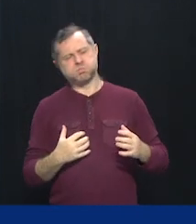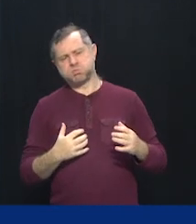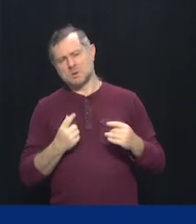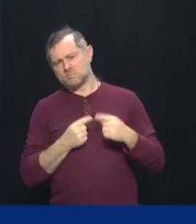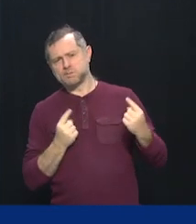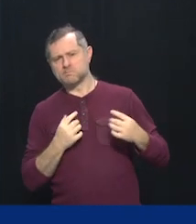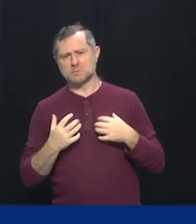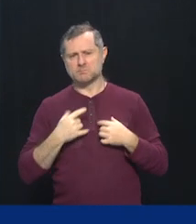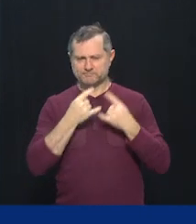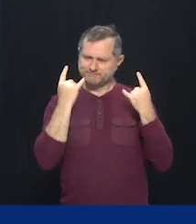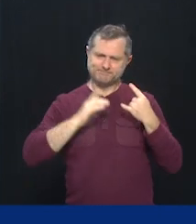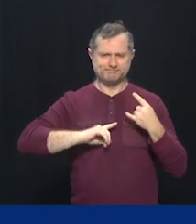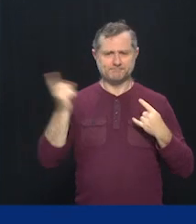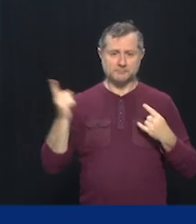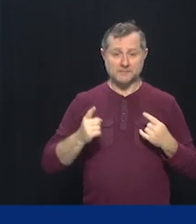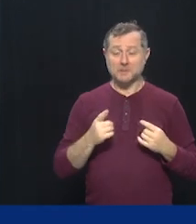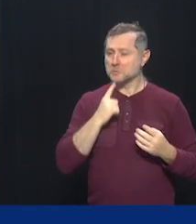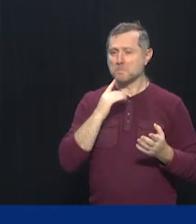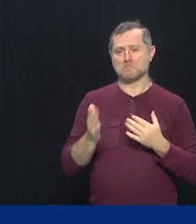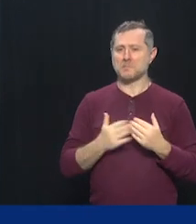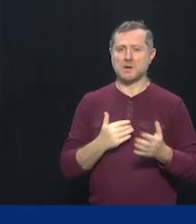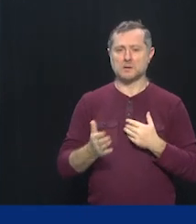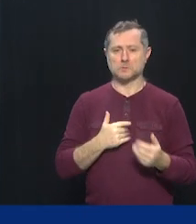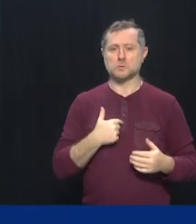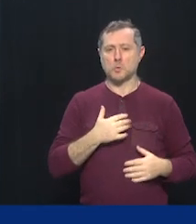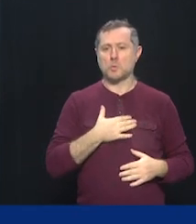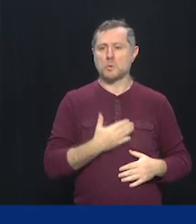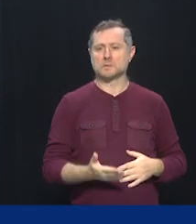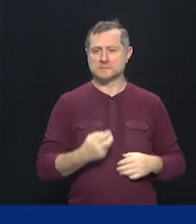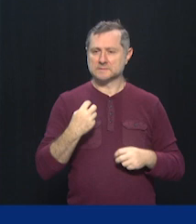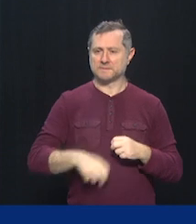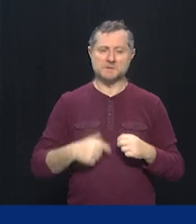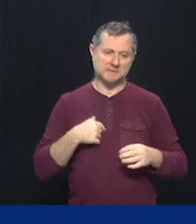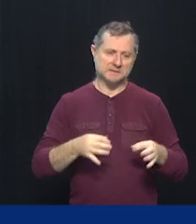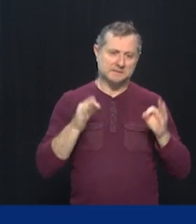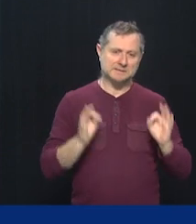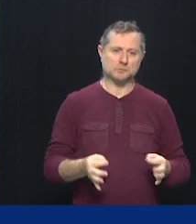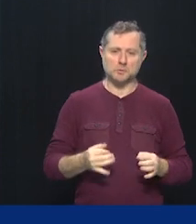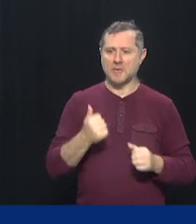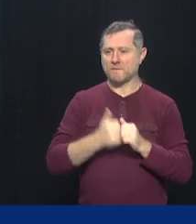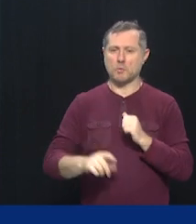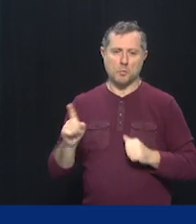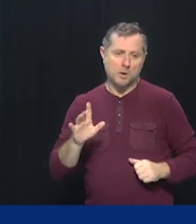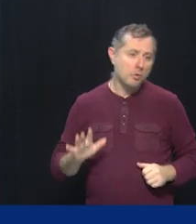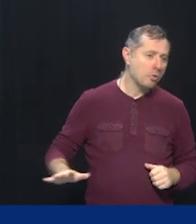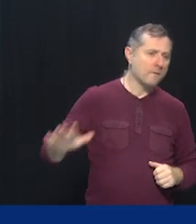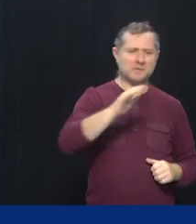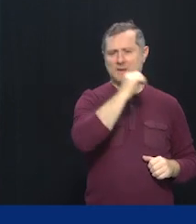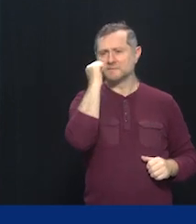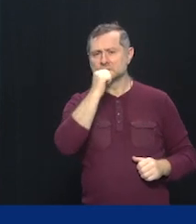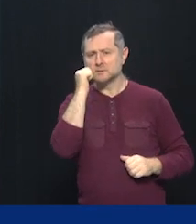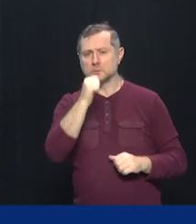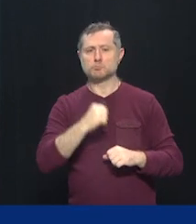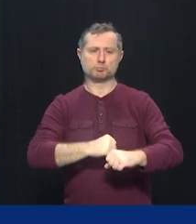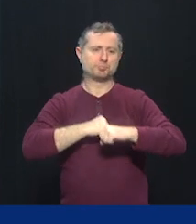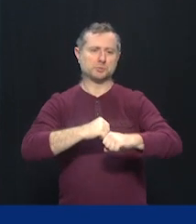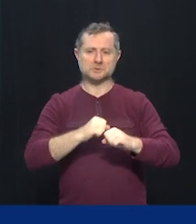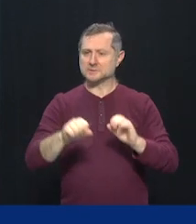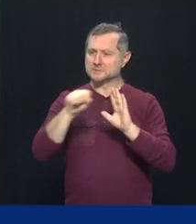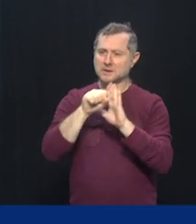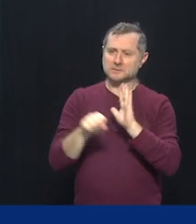It doesn't matter. I'm willing to make tough decisions any day, anywhere, if I think they'll protect the people of the state. So this is not a problem for